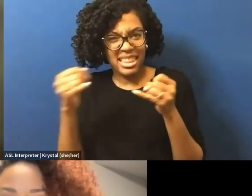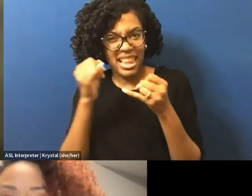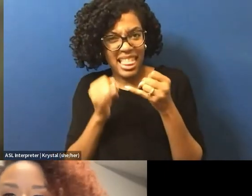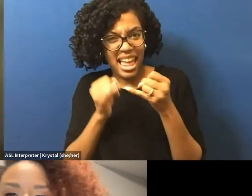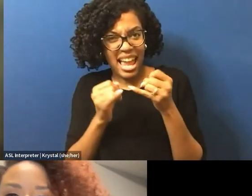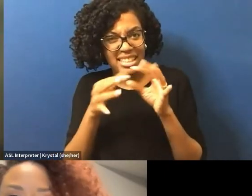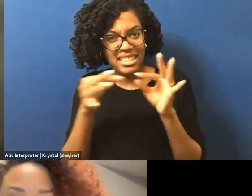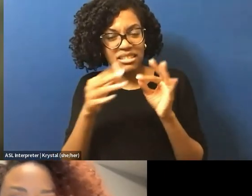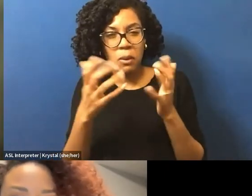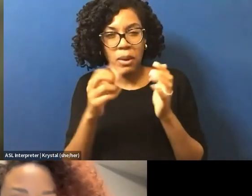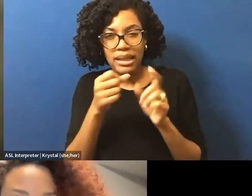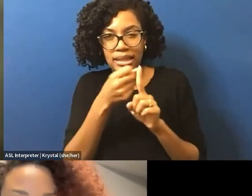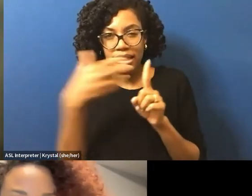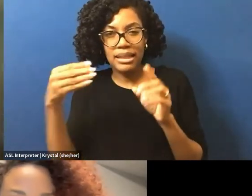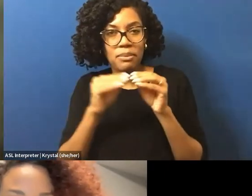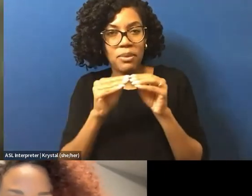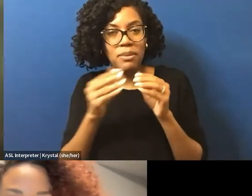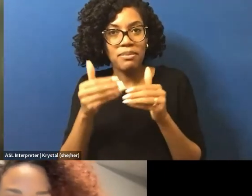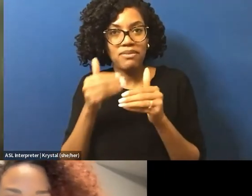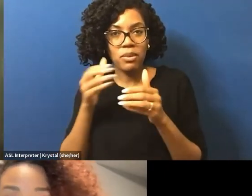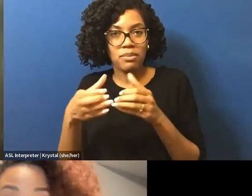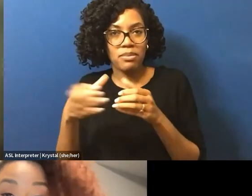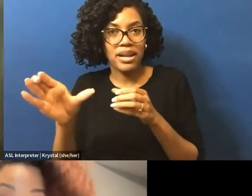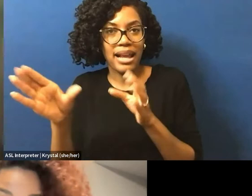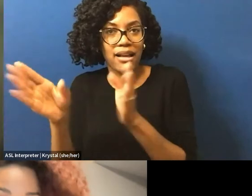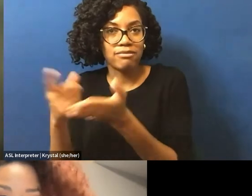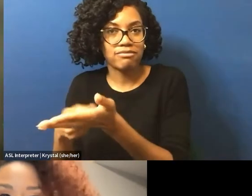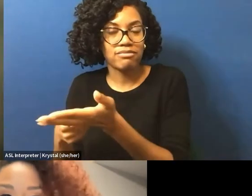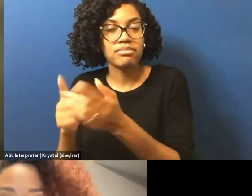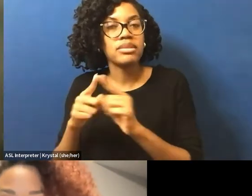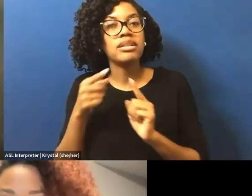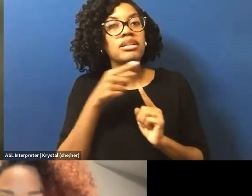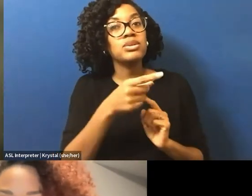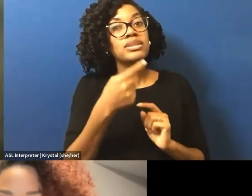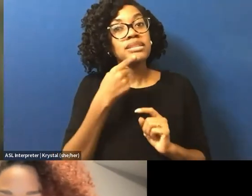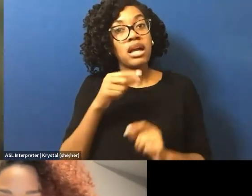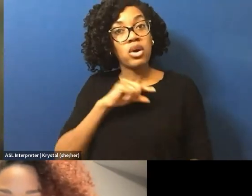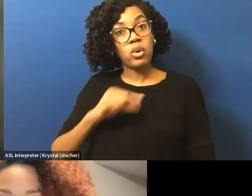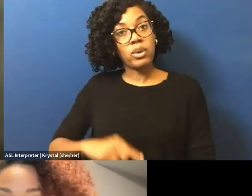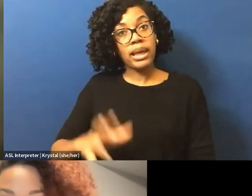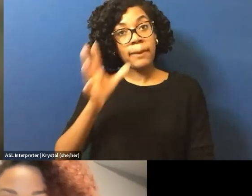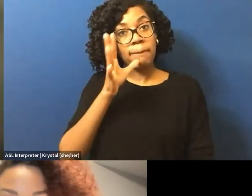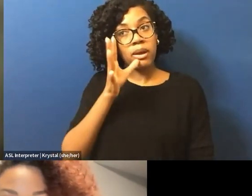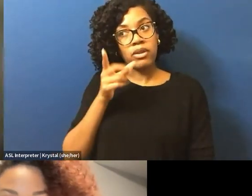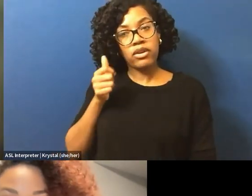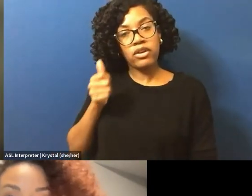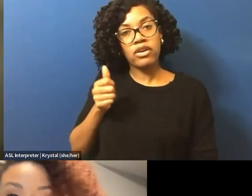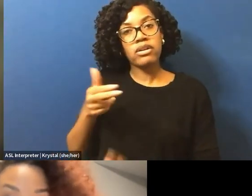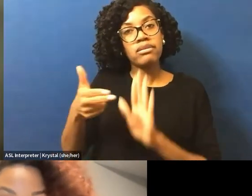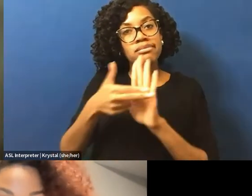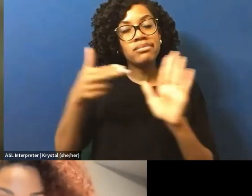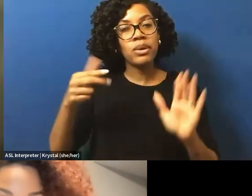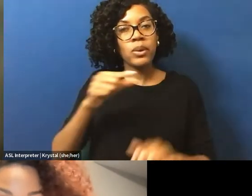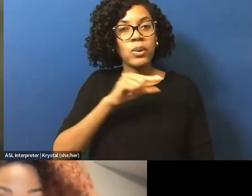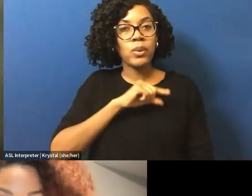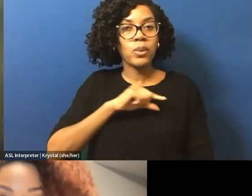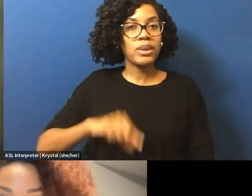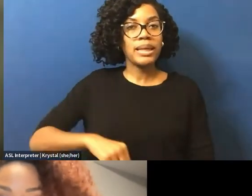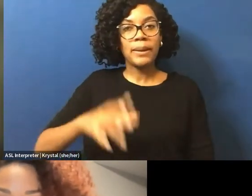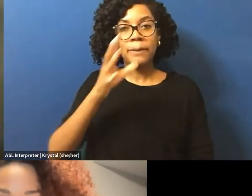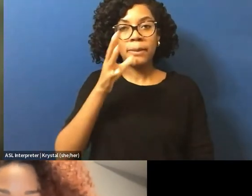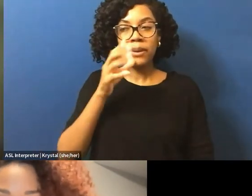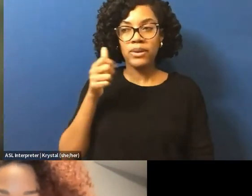breakout rooms. So could you tell us even more about why Moore is considered the mother of the modern reparations